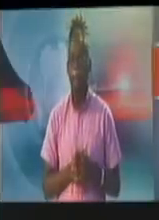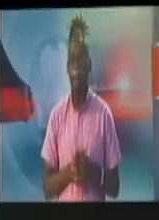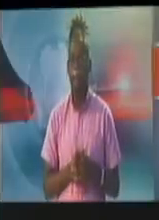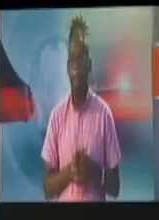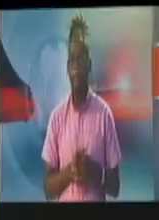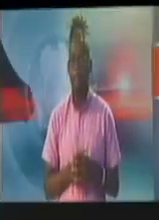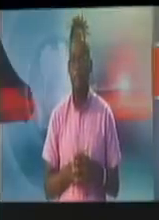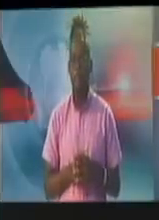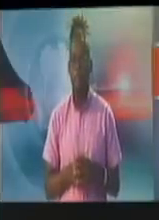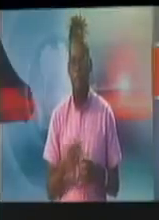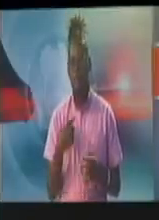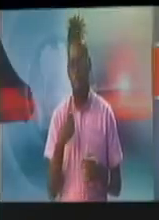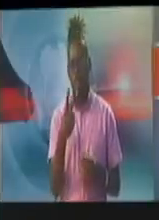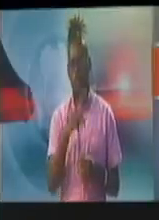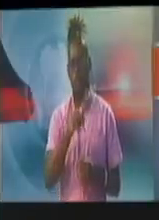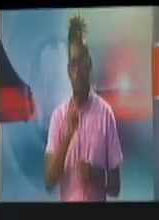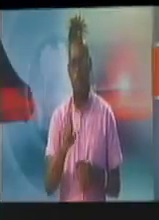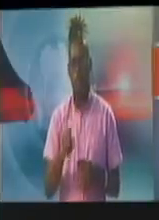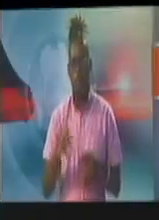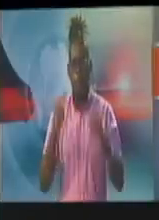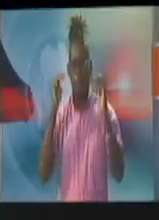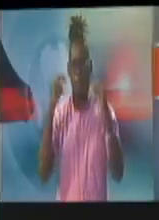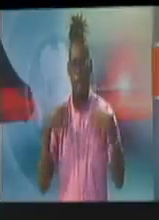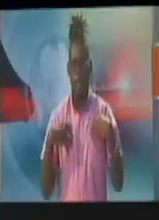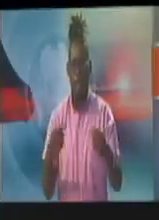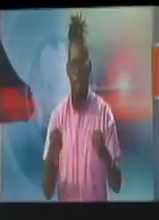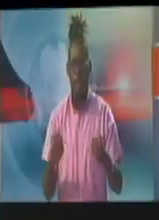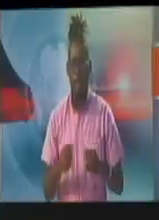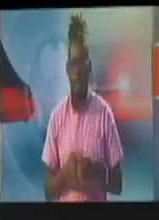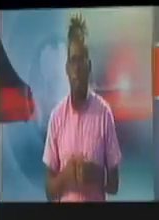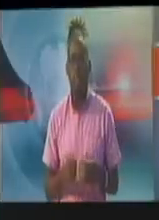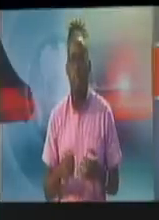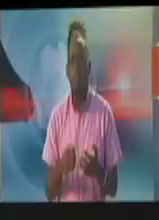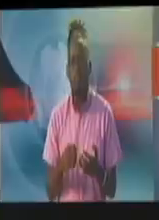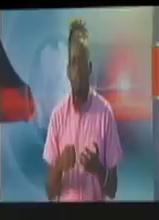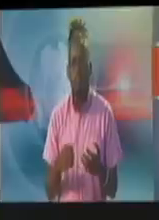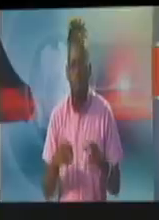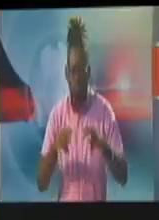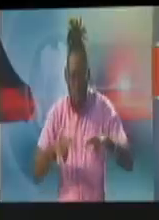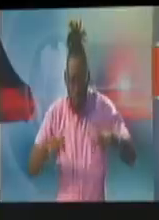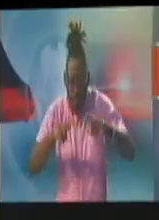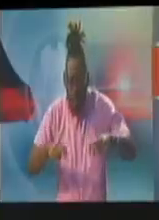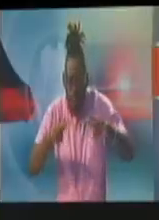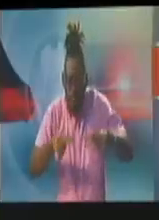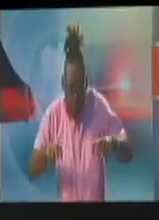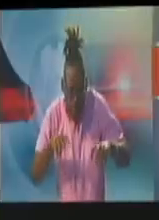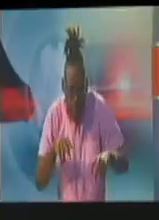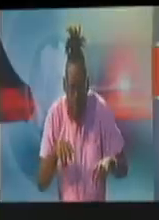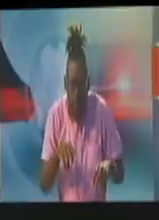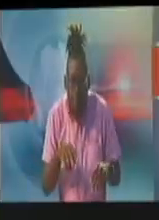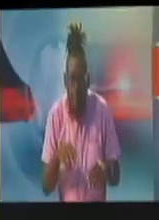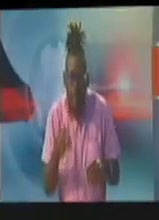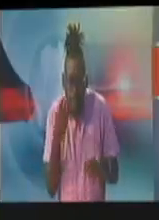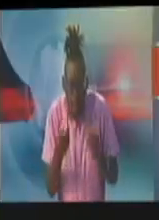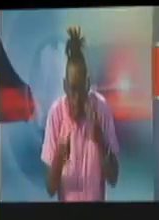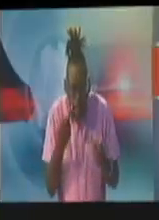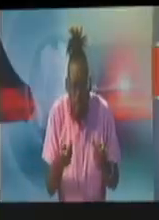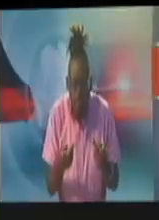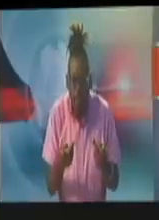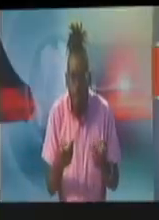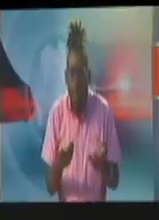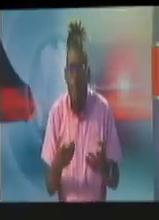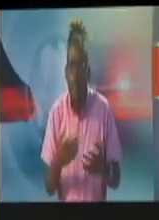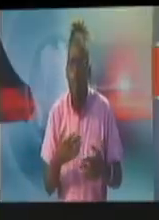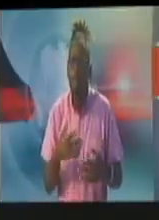questions into the Minister of Health, there's research which shows that COVID-19 patients, in addition to the need for ventilators, they